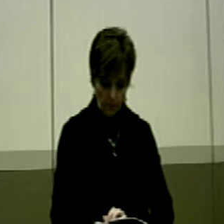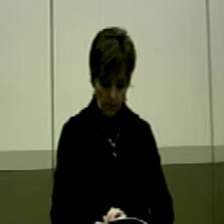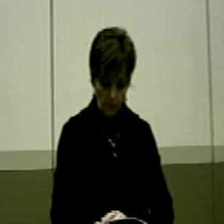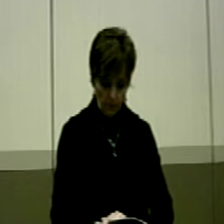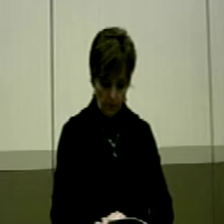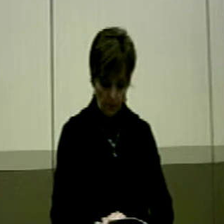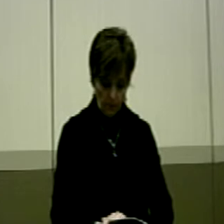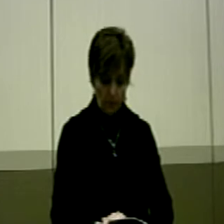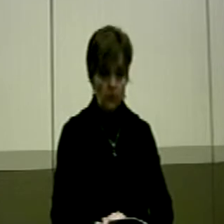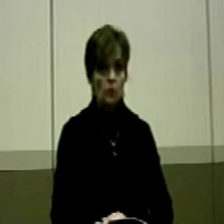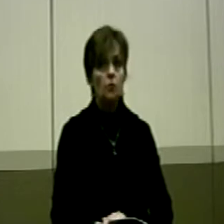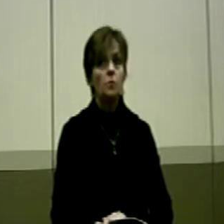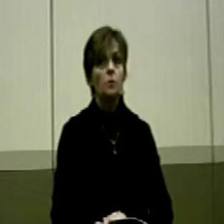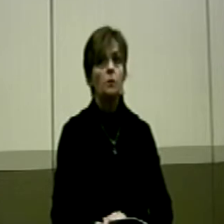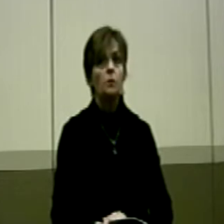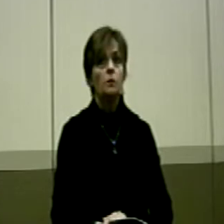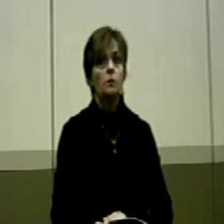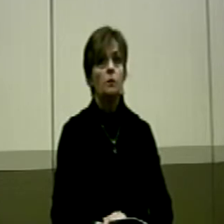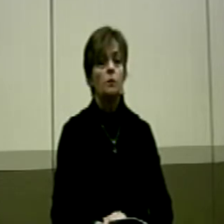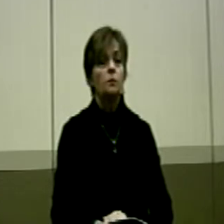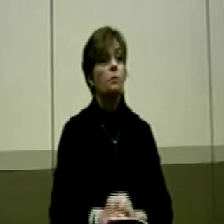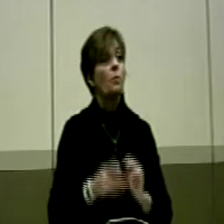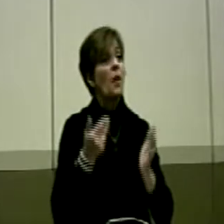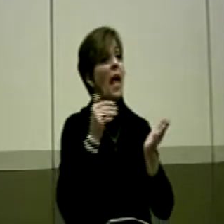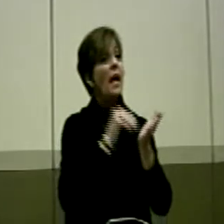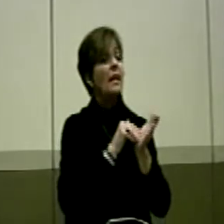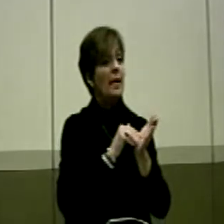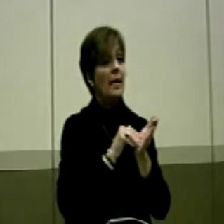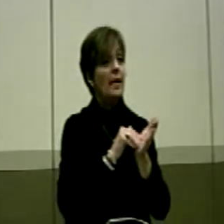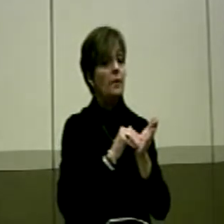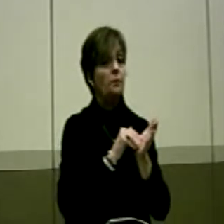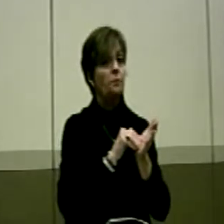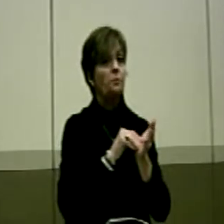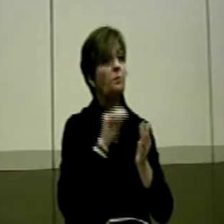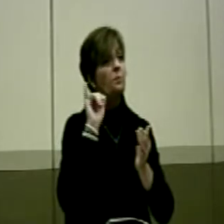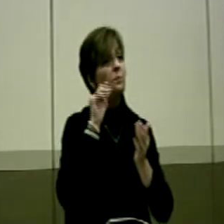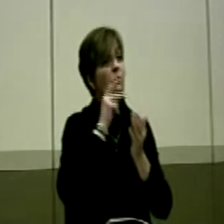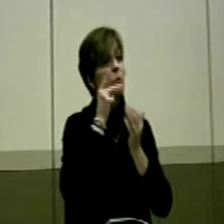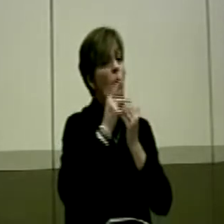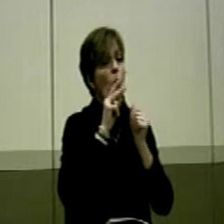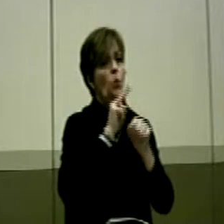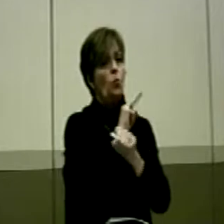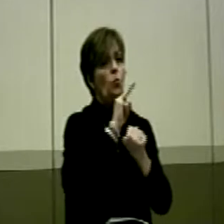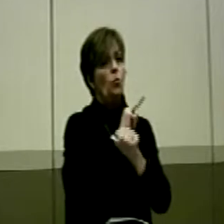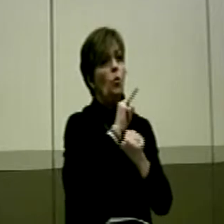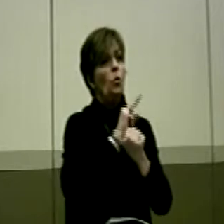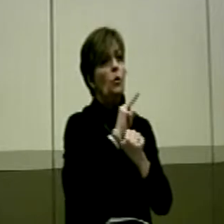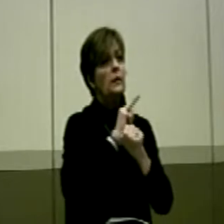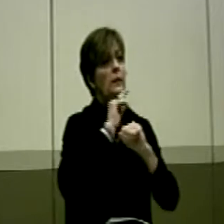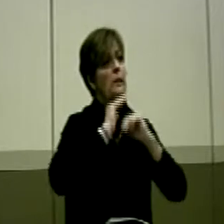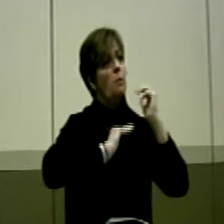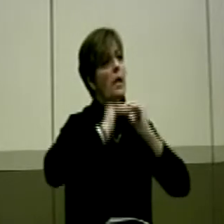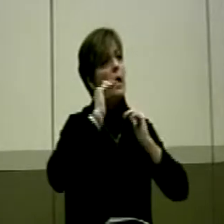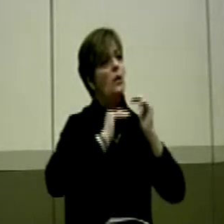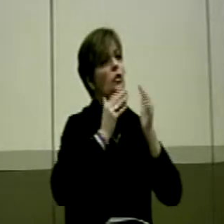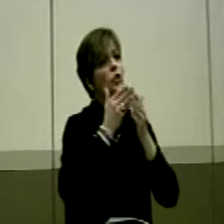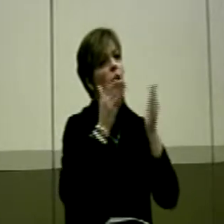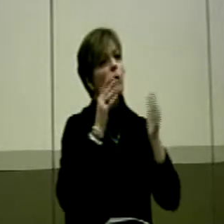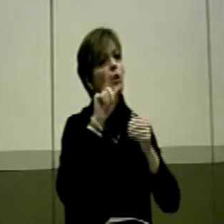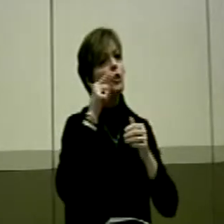So again, this program's used to build generally just those interpersonal problem-solving skills,